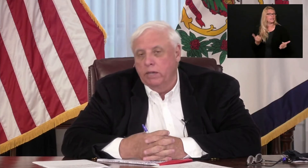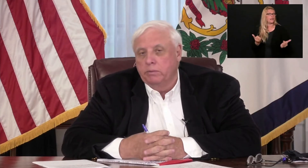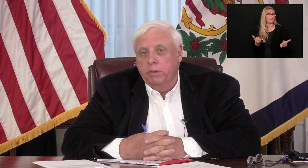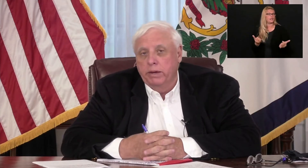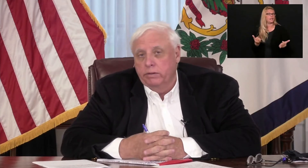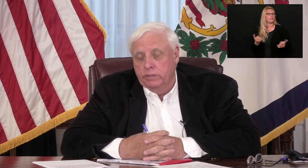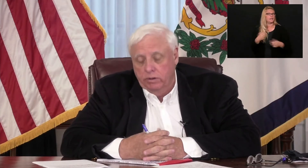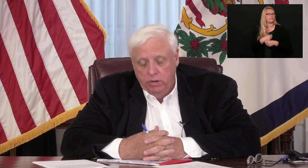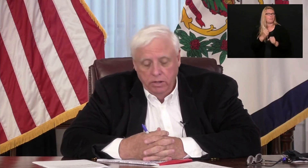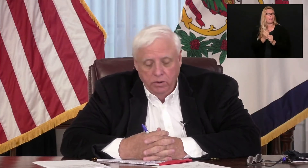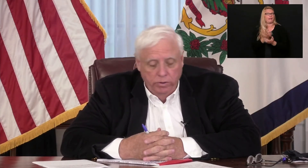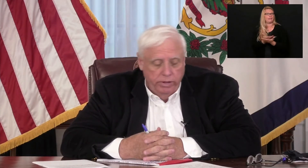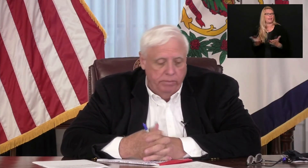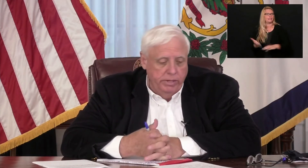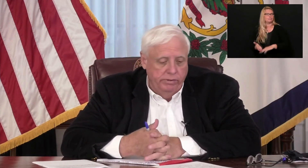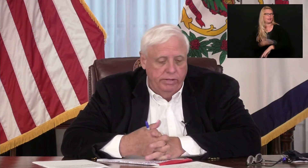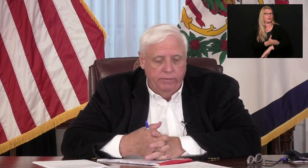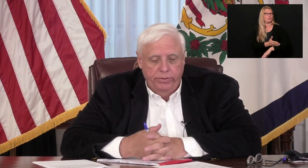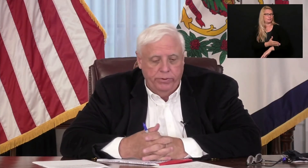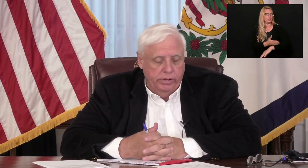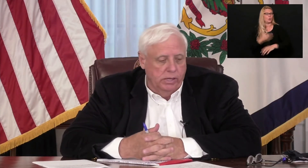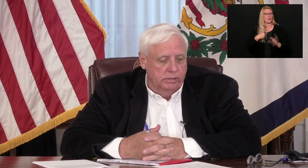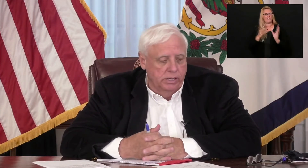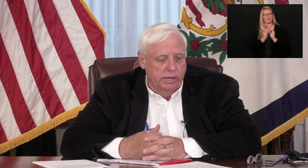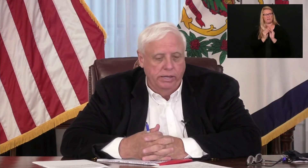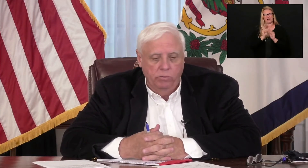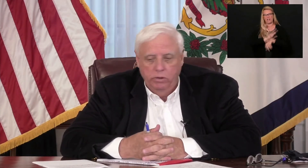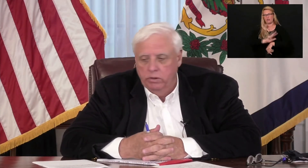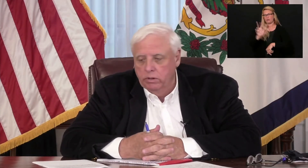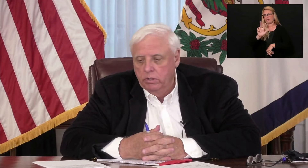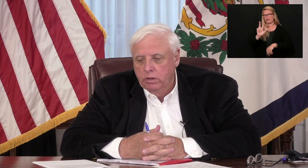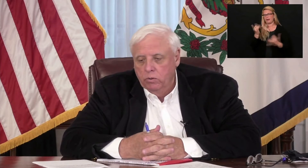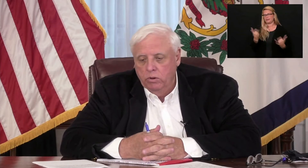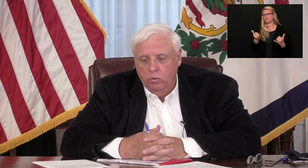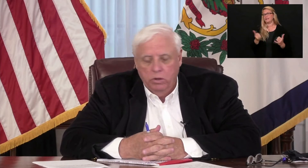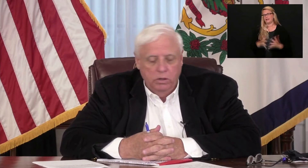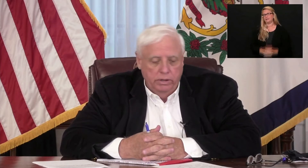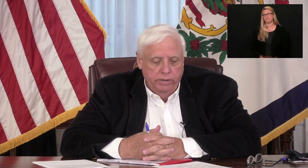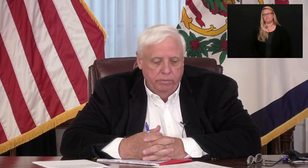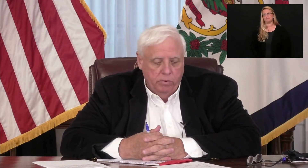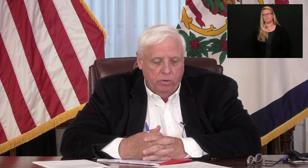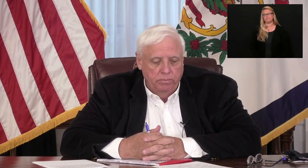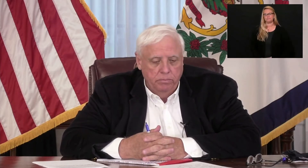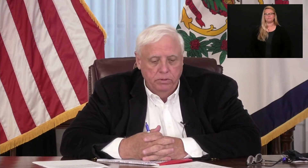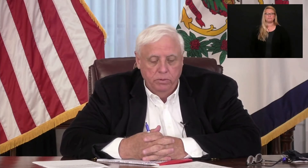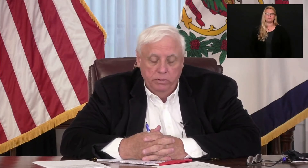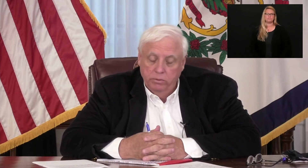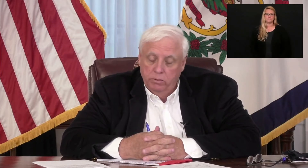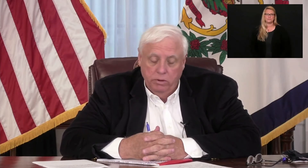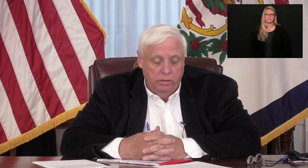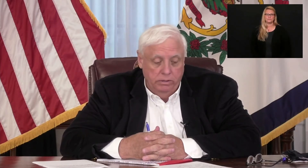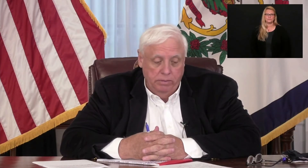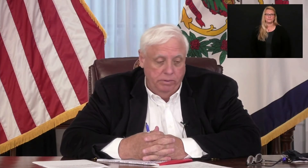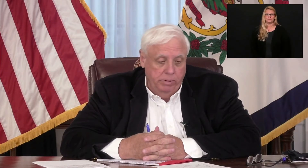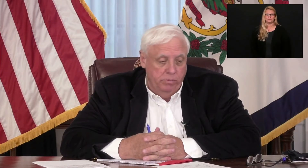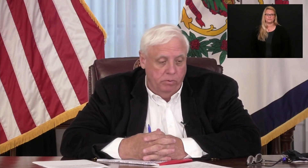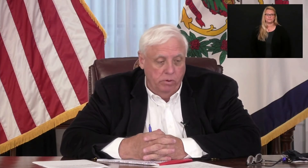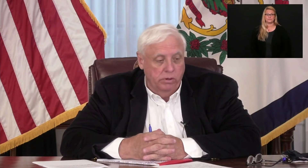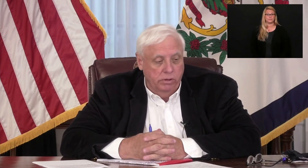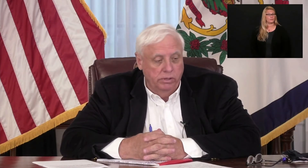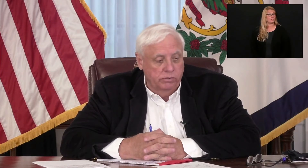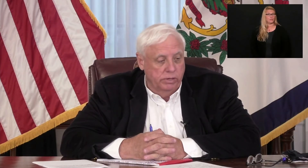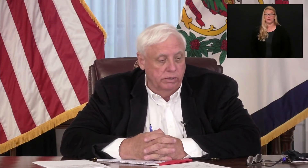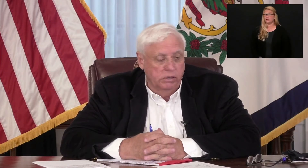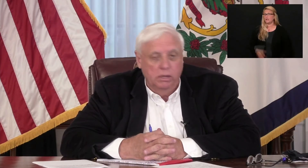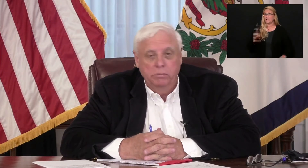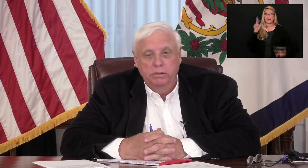one notch better. So we've got a meeting set up for 3 o'clock today, and we're gonna work on it even more. But we're working. People are working